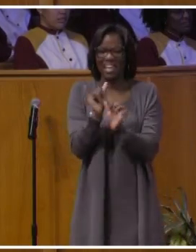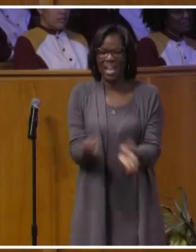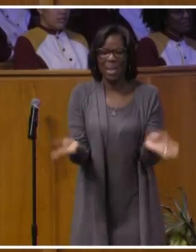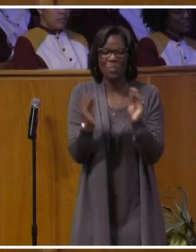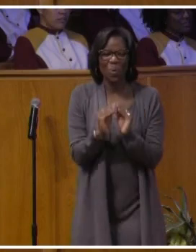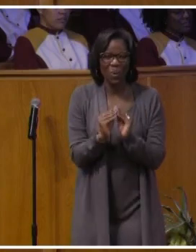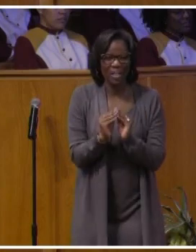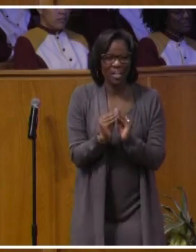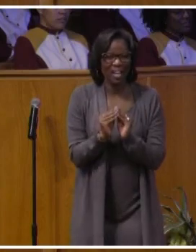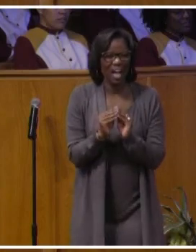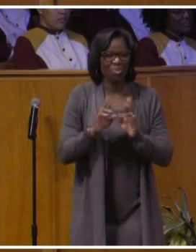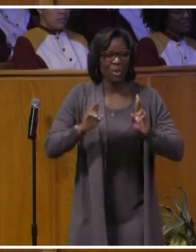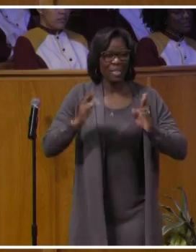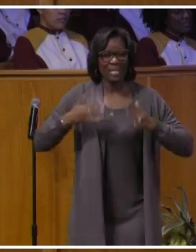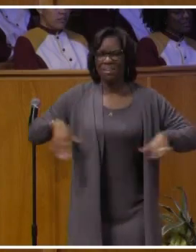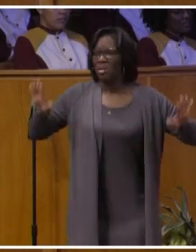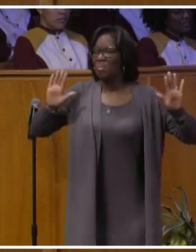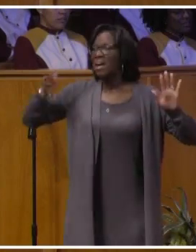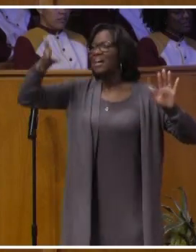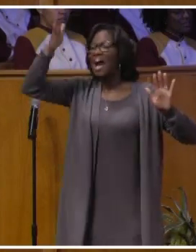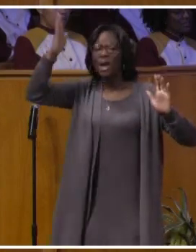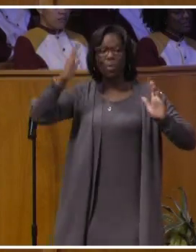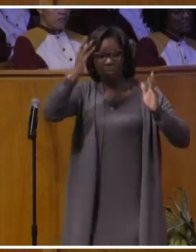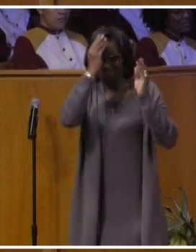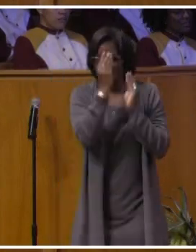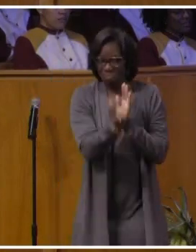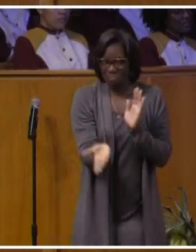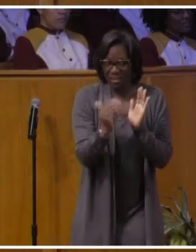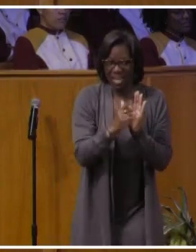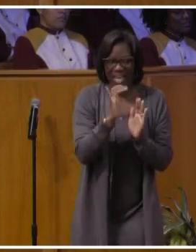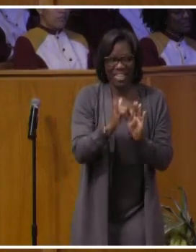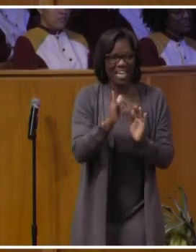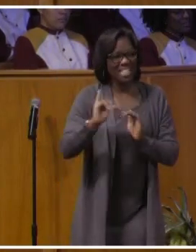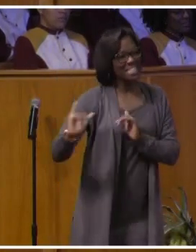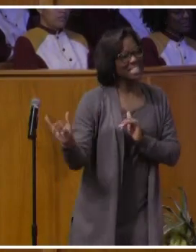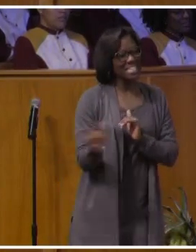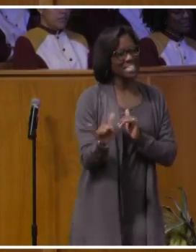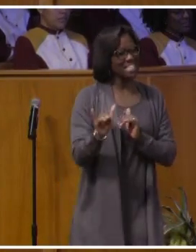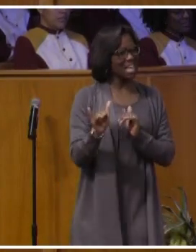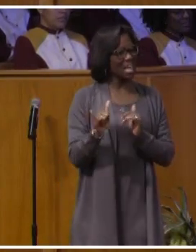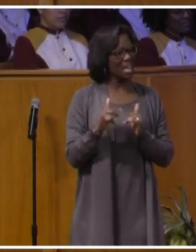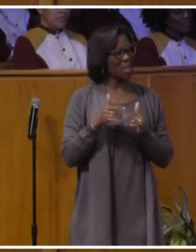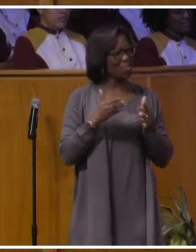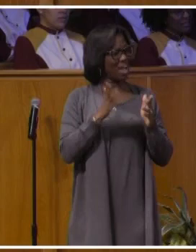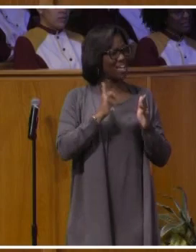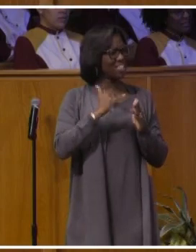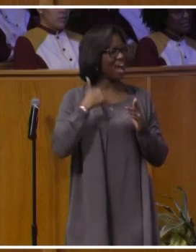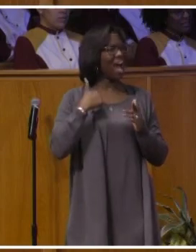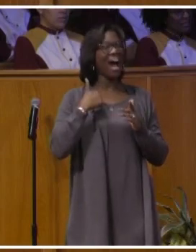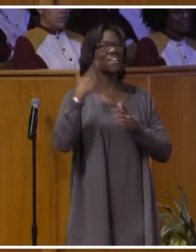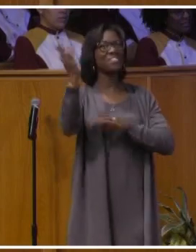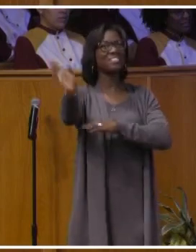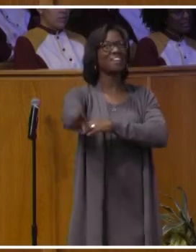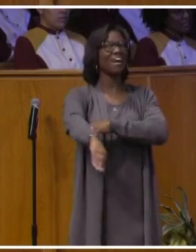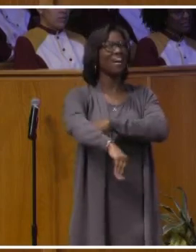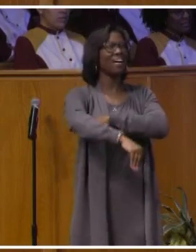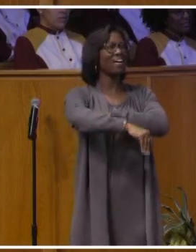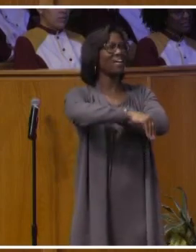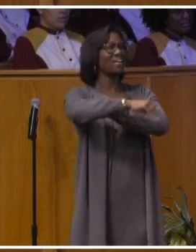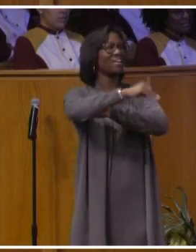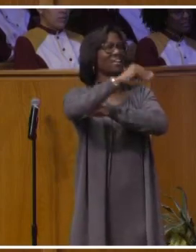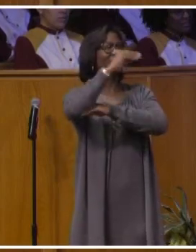anymore, God wants to remind you that the same way I rise the sun every